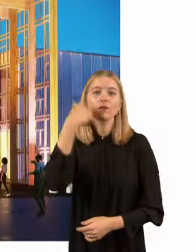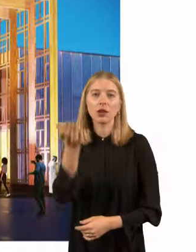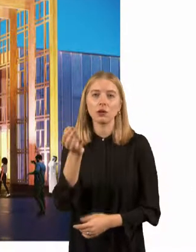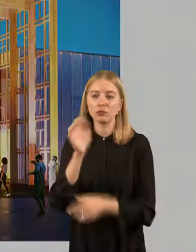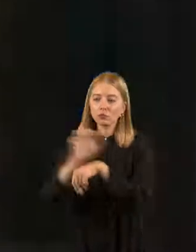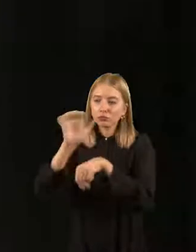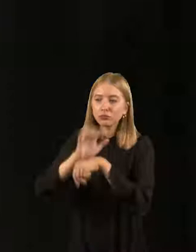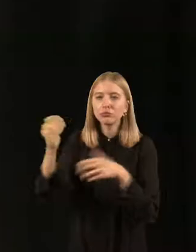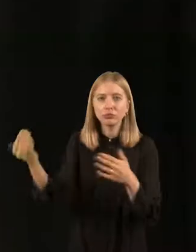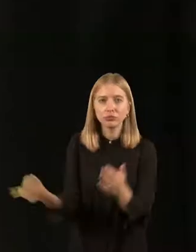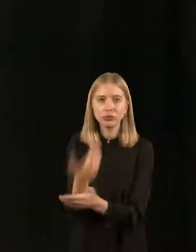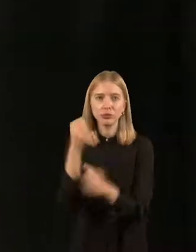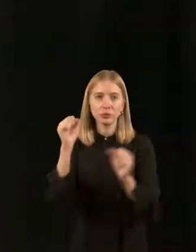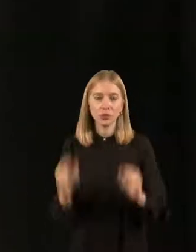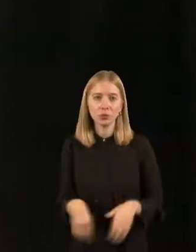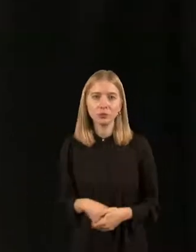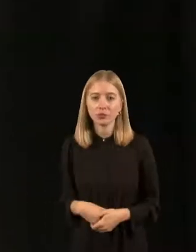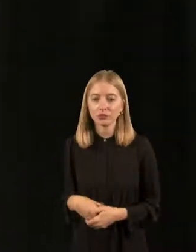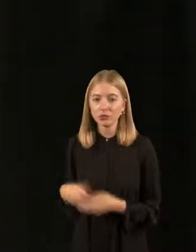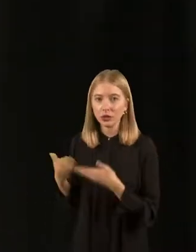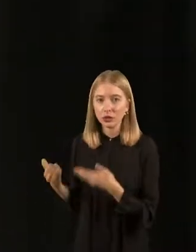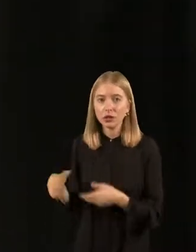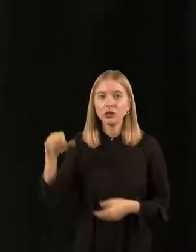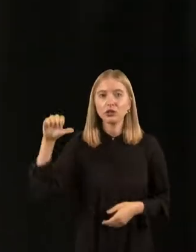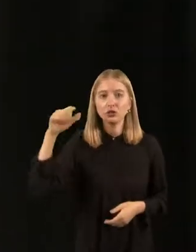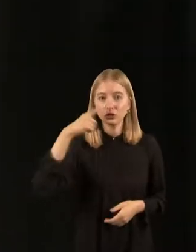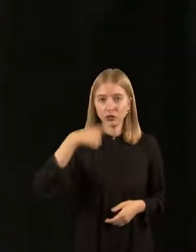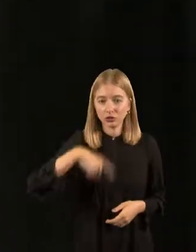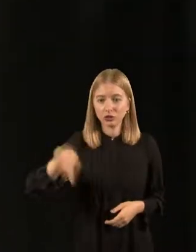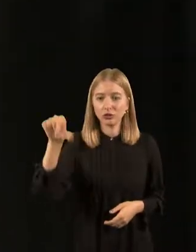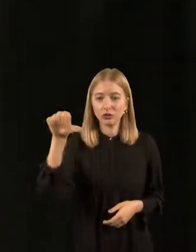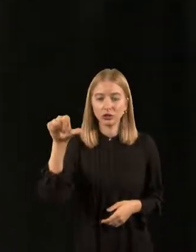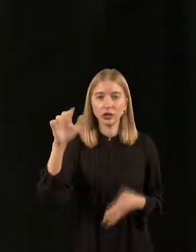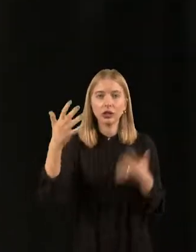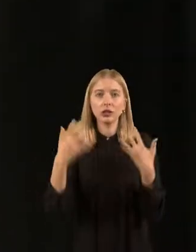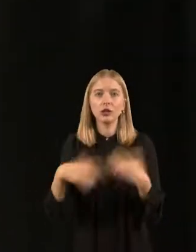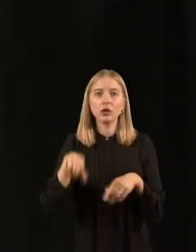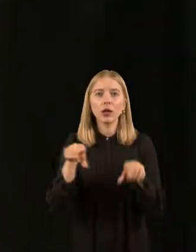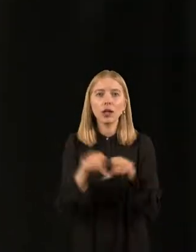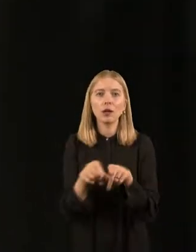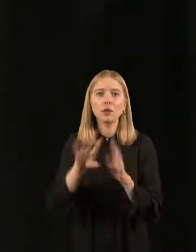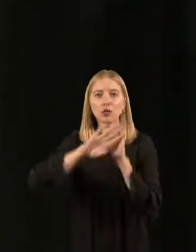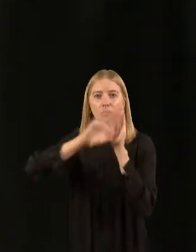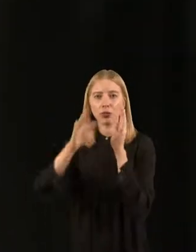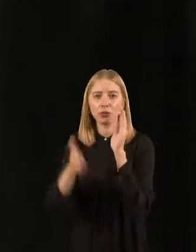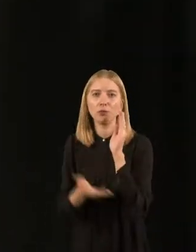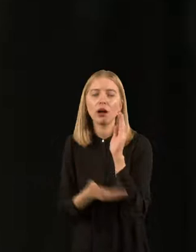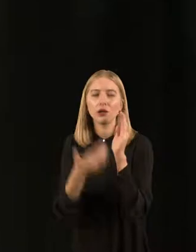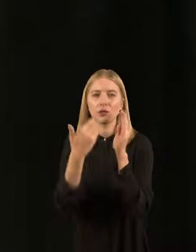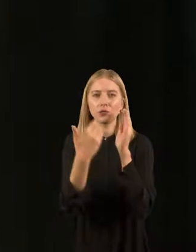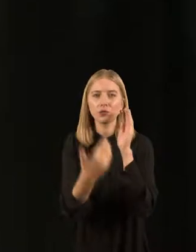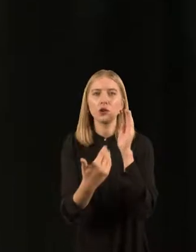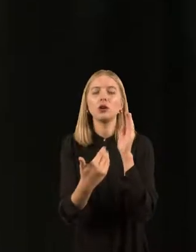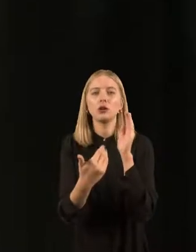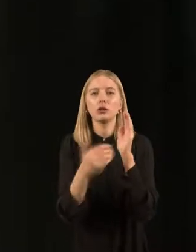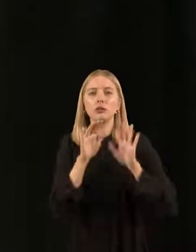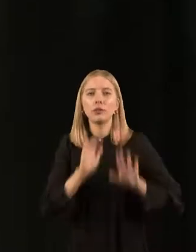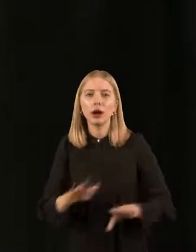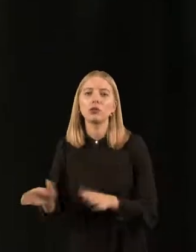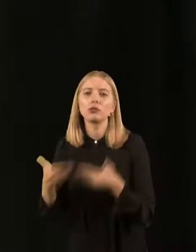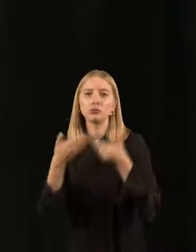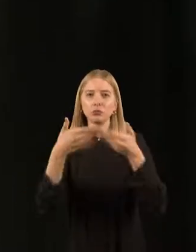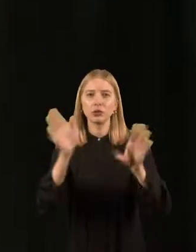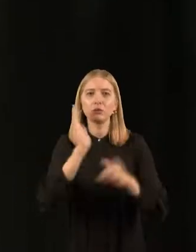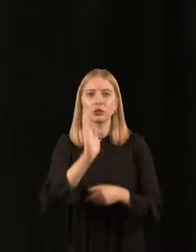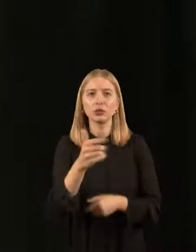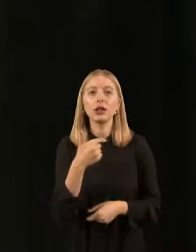policies in the building sector as well. And this pavilion will be open in